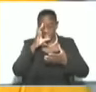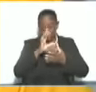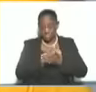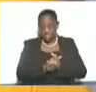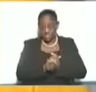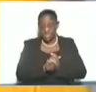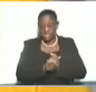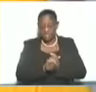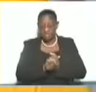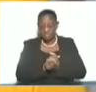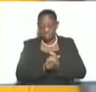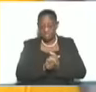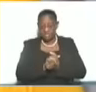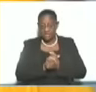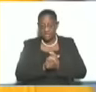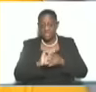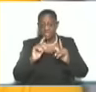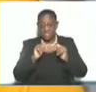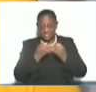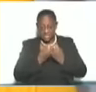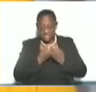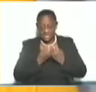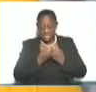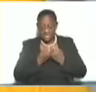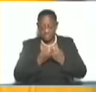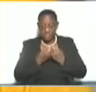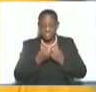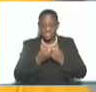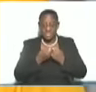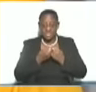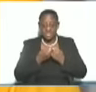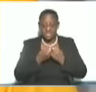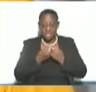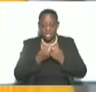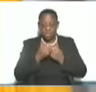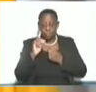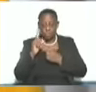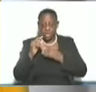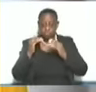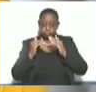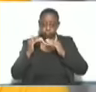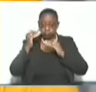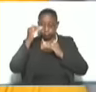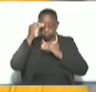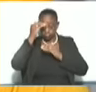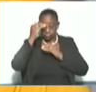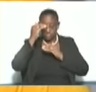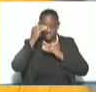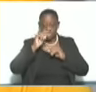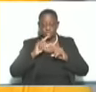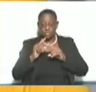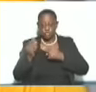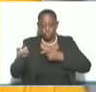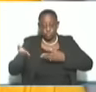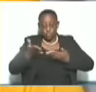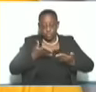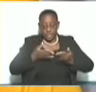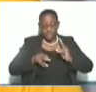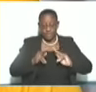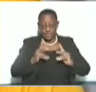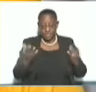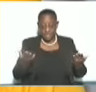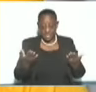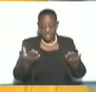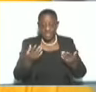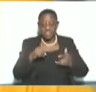would want to know where they stack up within the region. And once you bring in that outside flavor, then the players